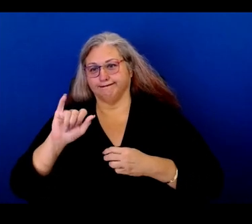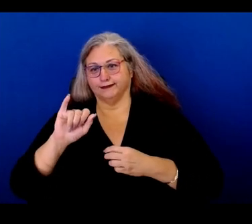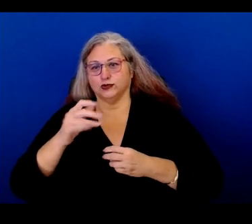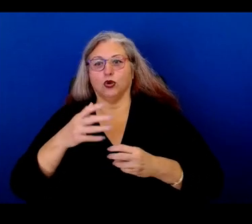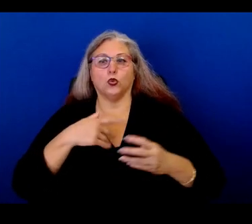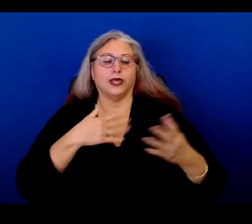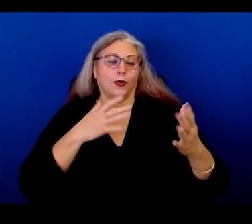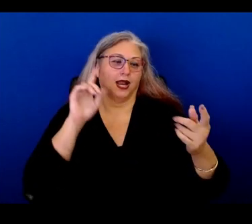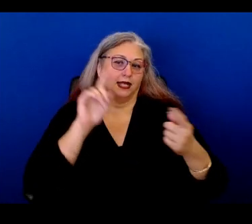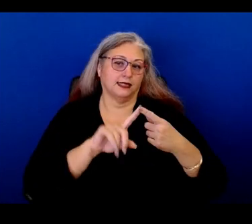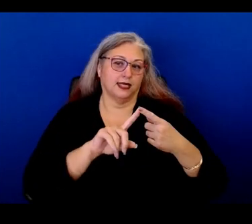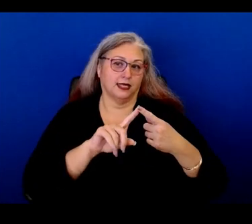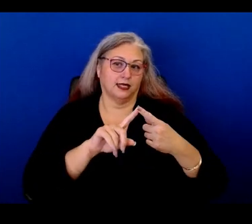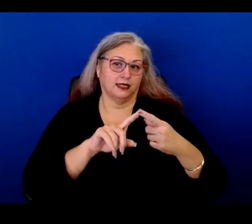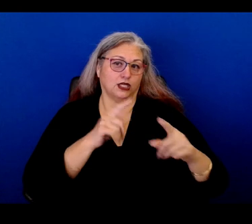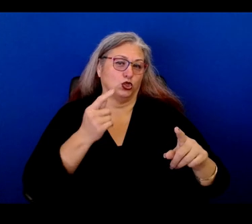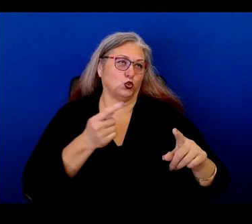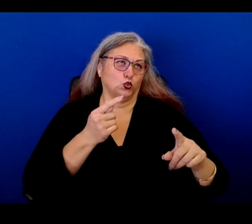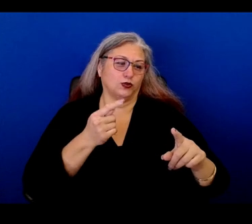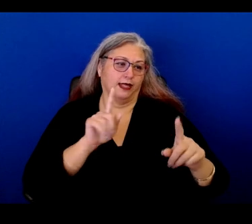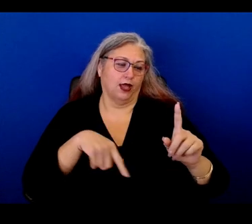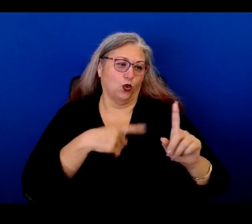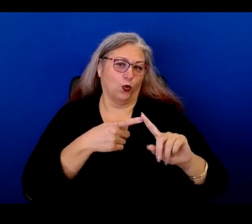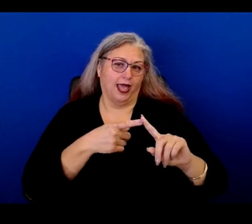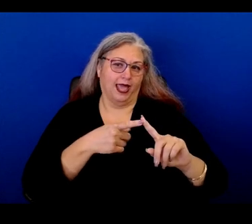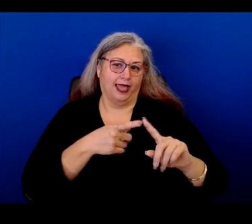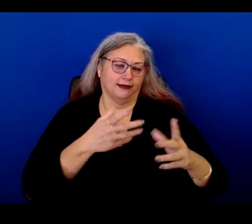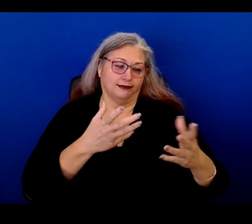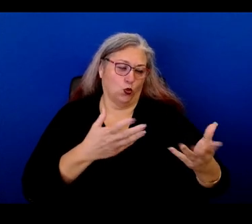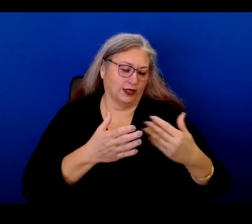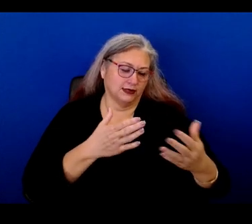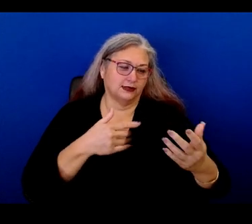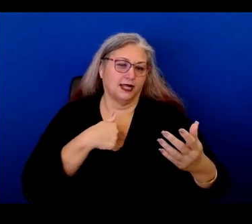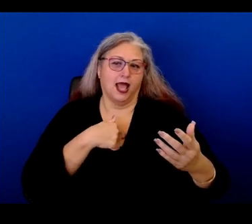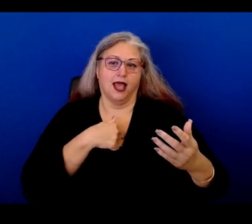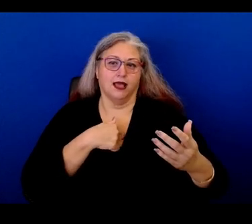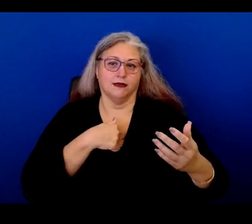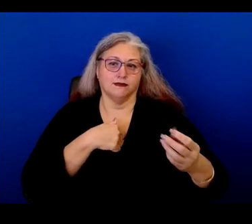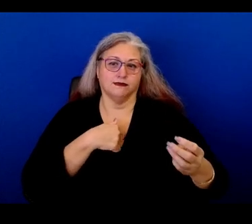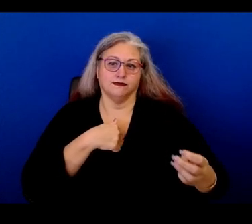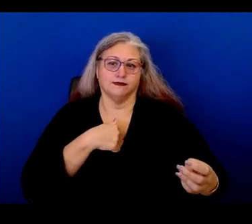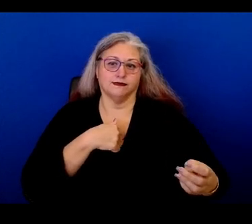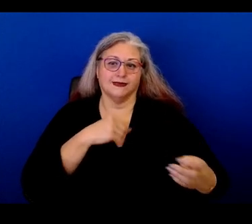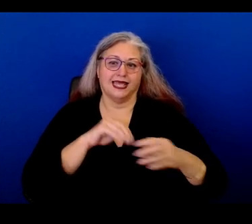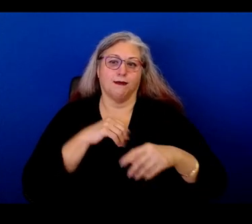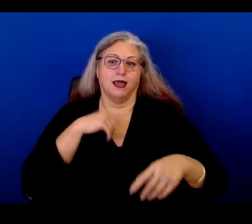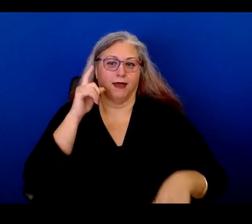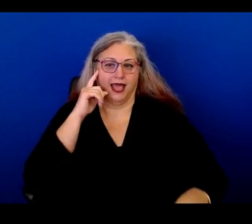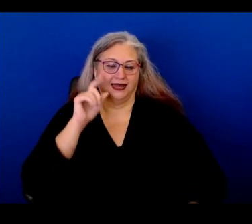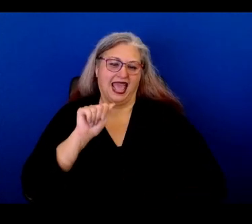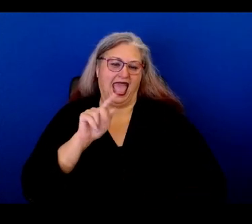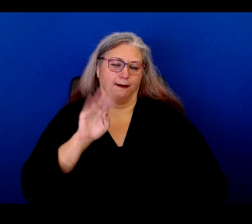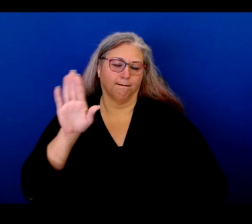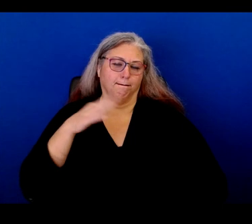And so we waited until Tuesday when it was, and I in my mind,